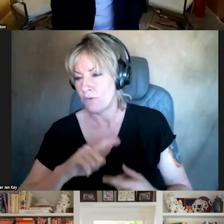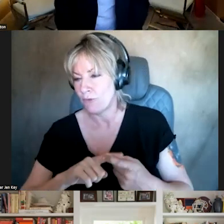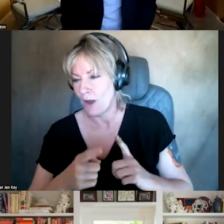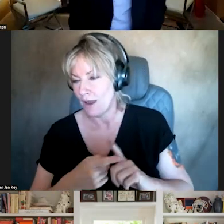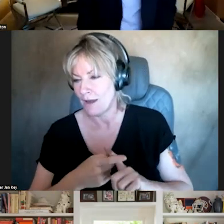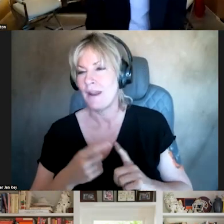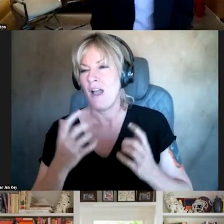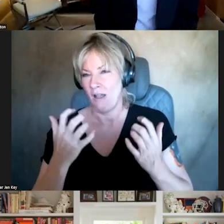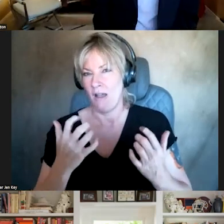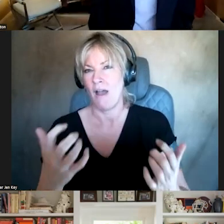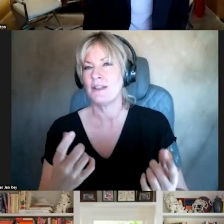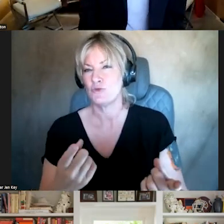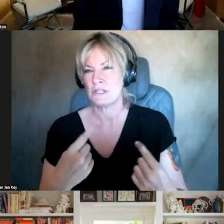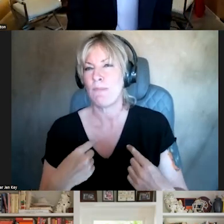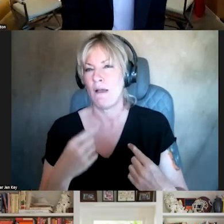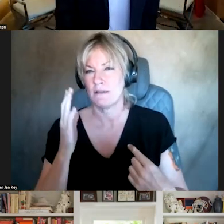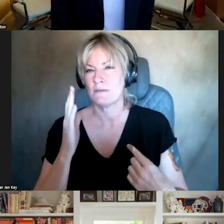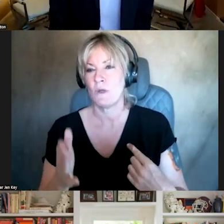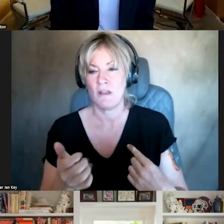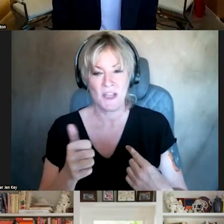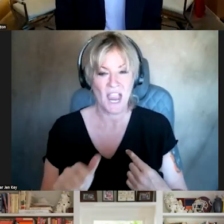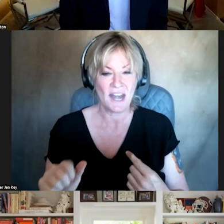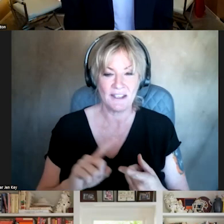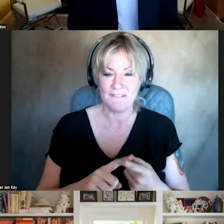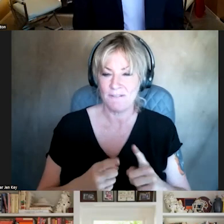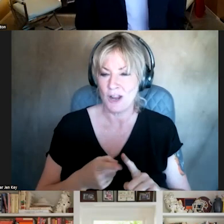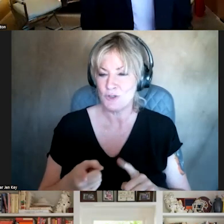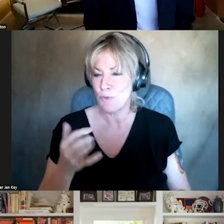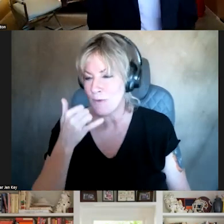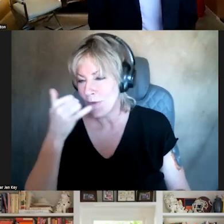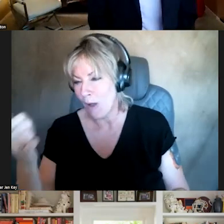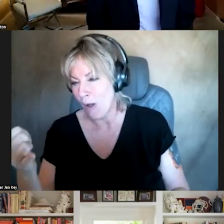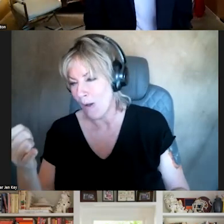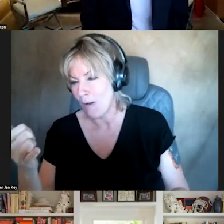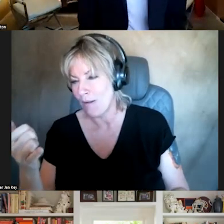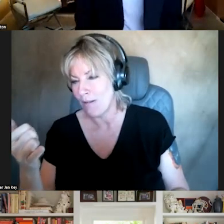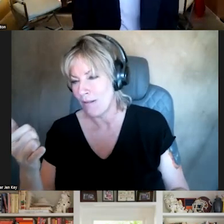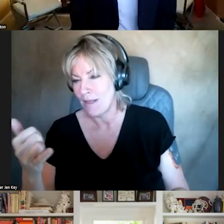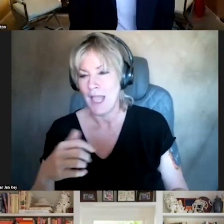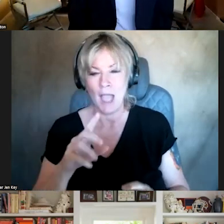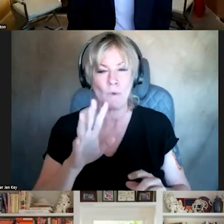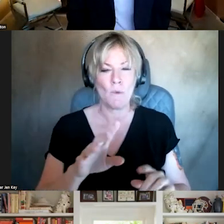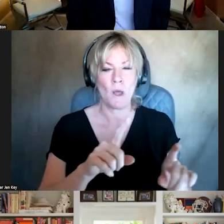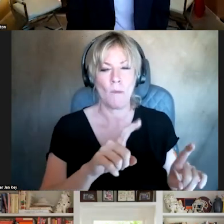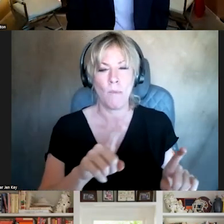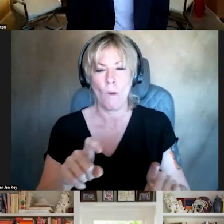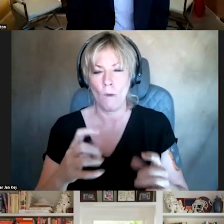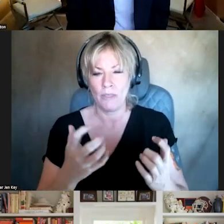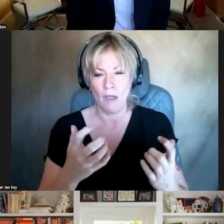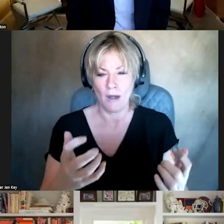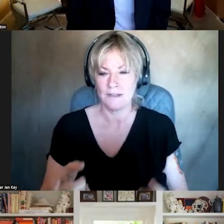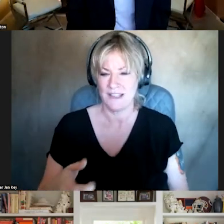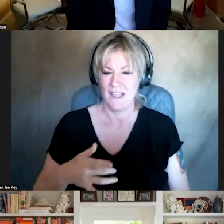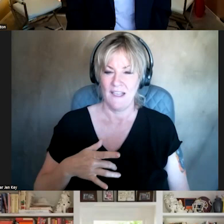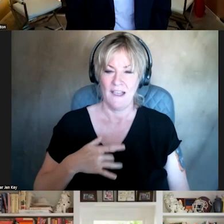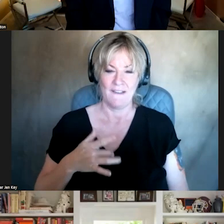the audience response here. Any friends you want to phone while we're looking at the audience poll coming through, John? I do feel a